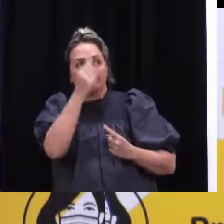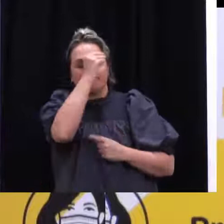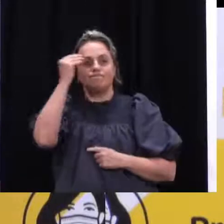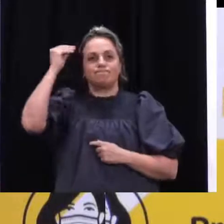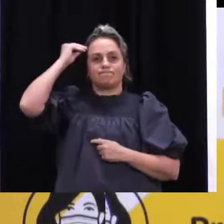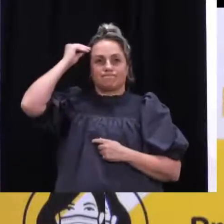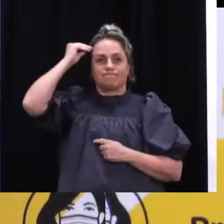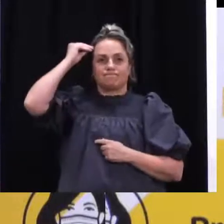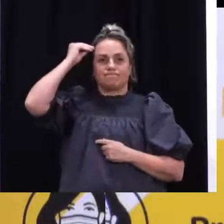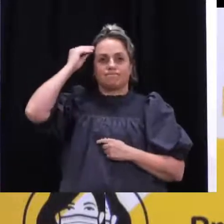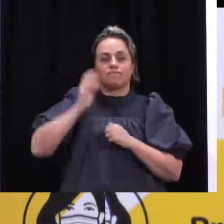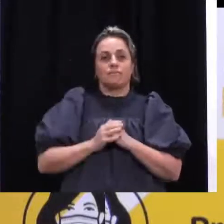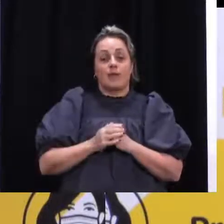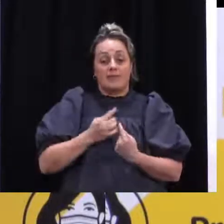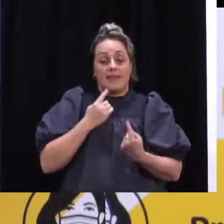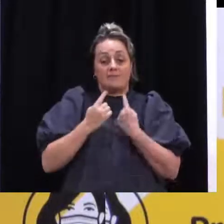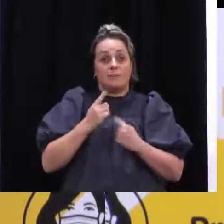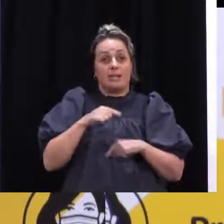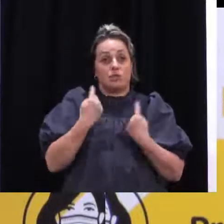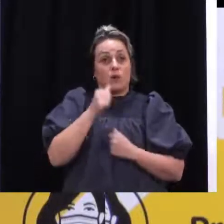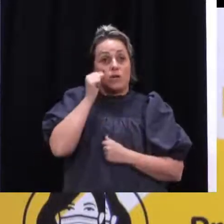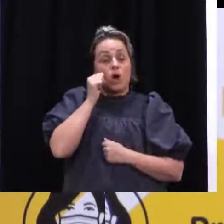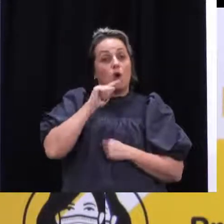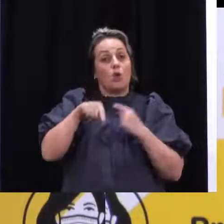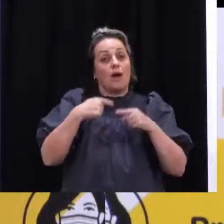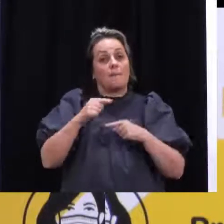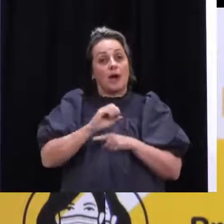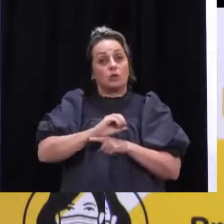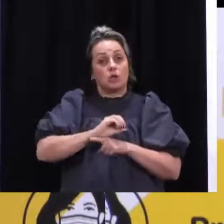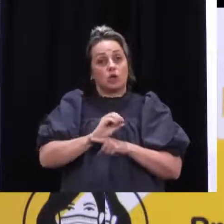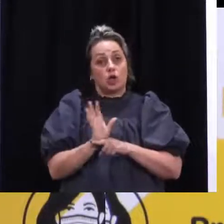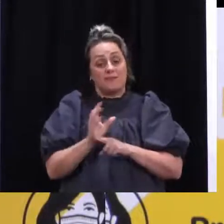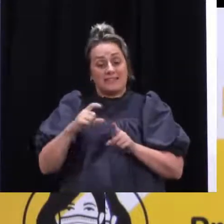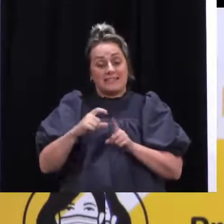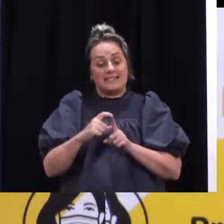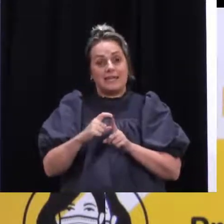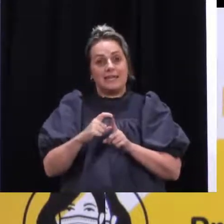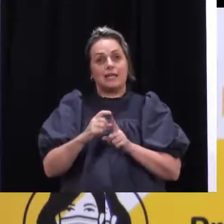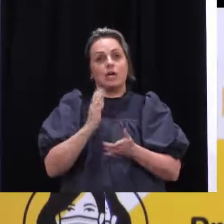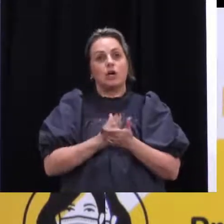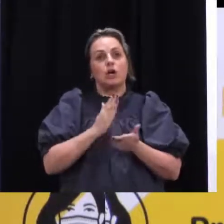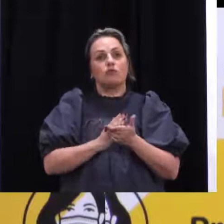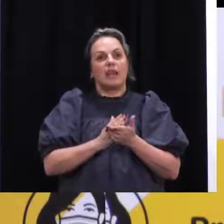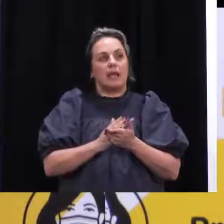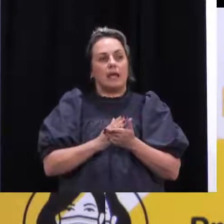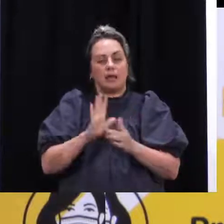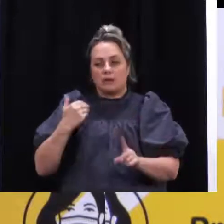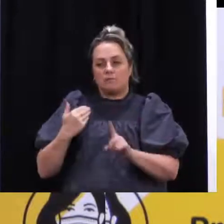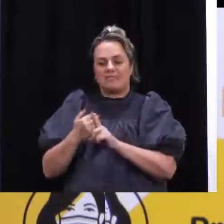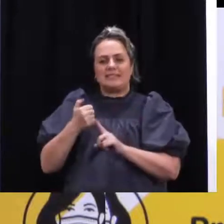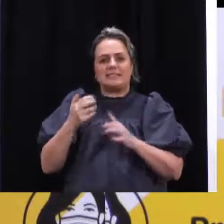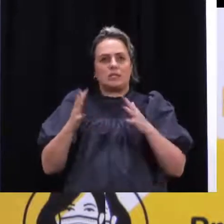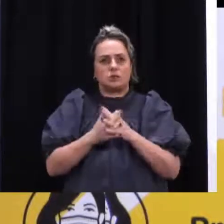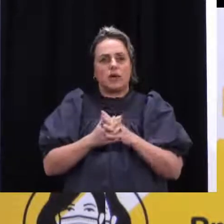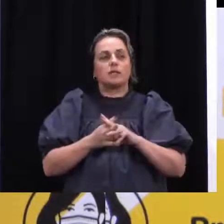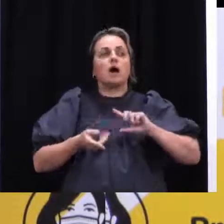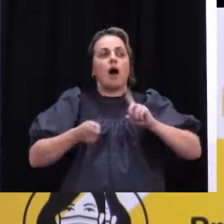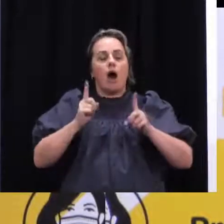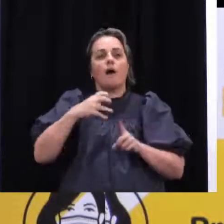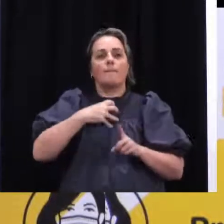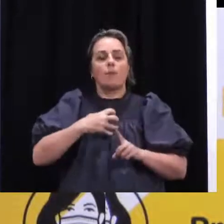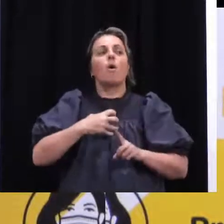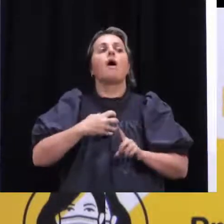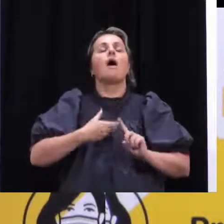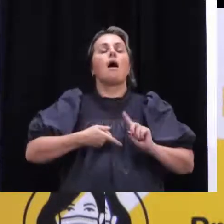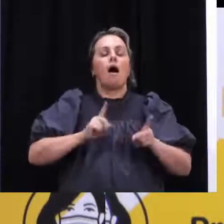course, the information that we've got about Delta has really started to firm up in the last 6 to 8 weeks. Now, yes, Delta's been around for longer than that, but